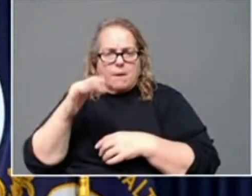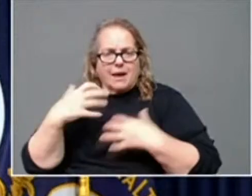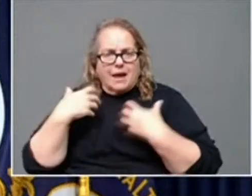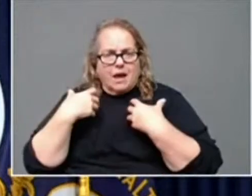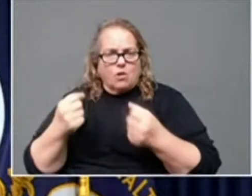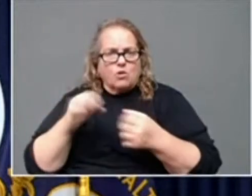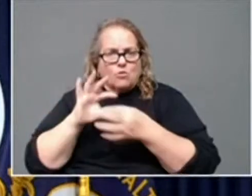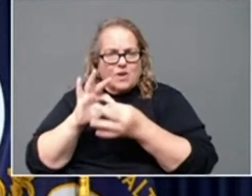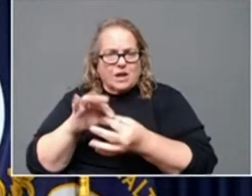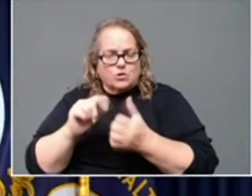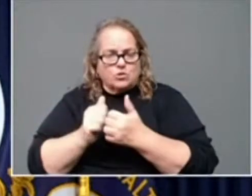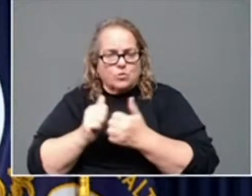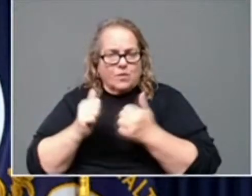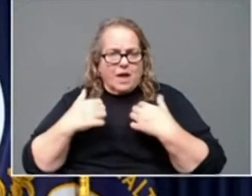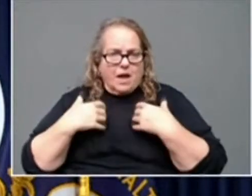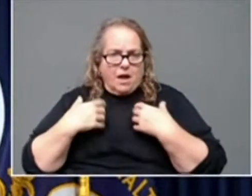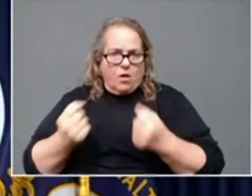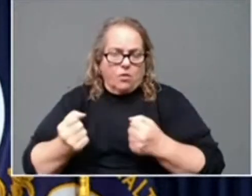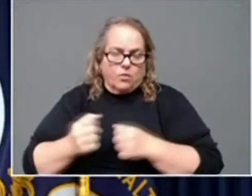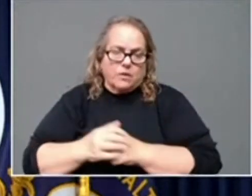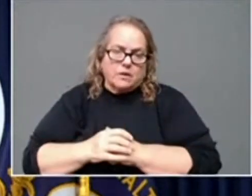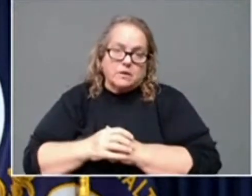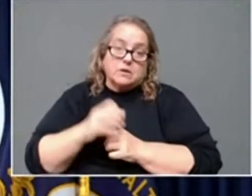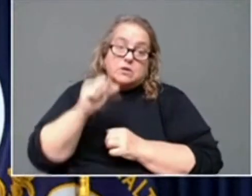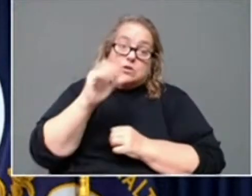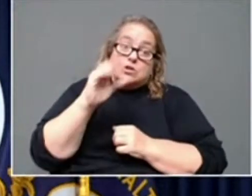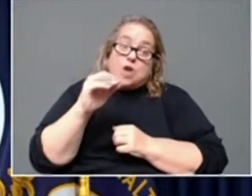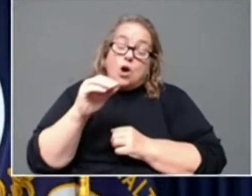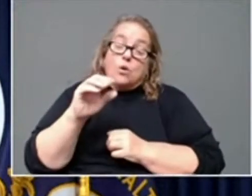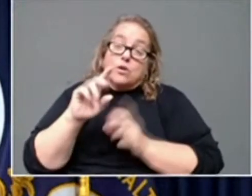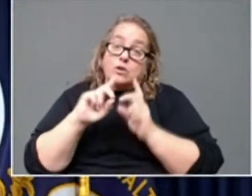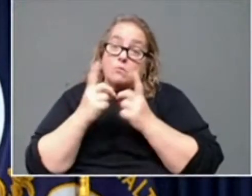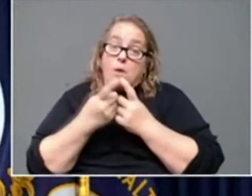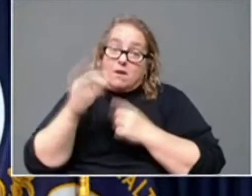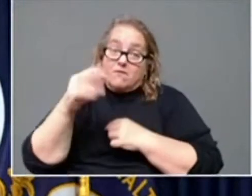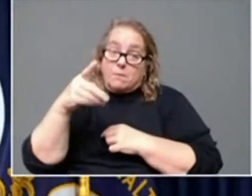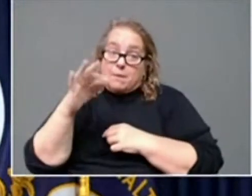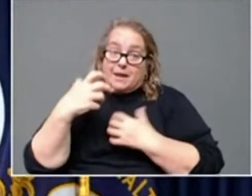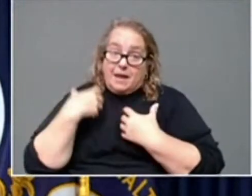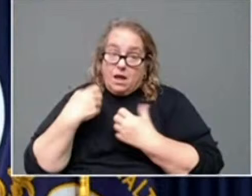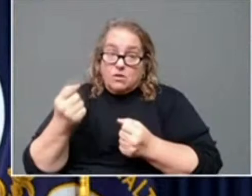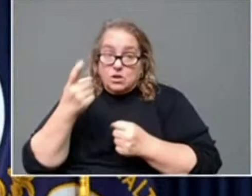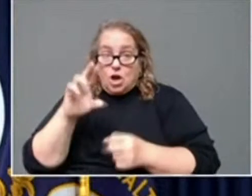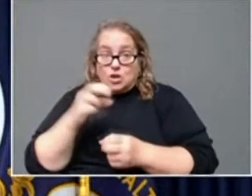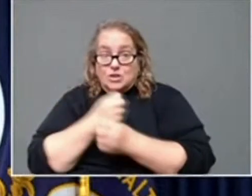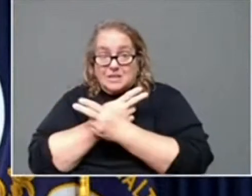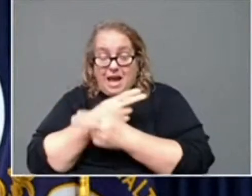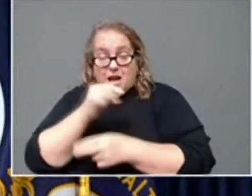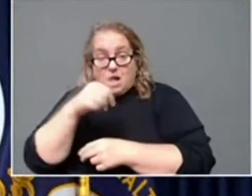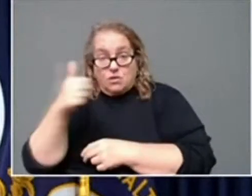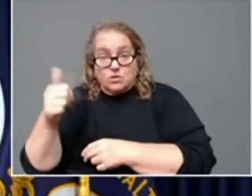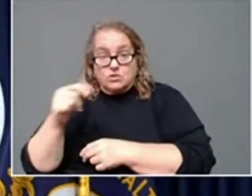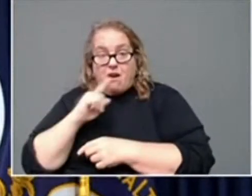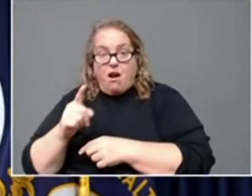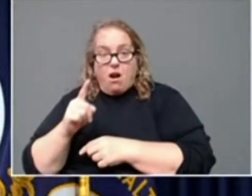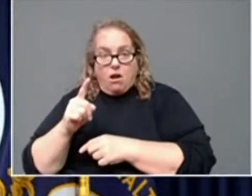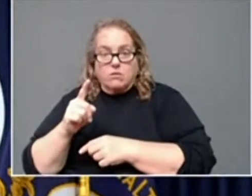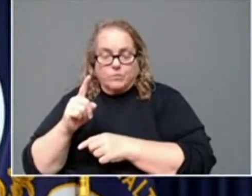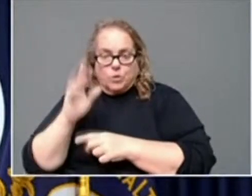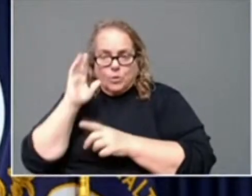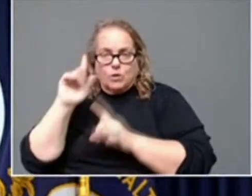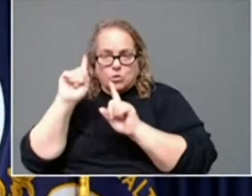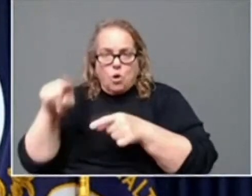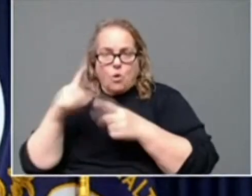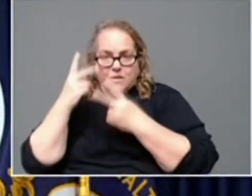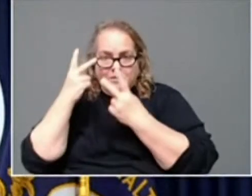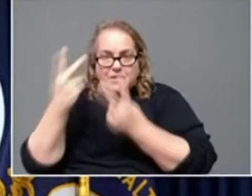health? So the Department of Public Health, Dr. Stack and others are going to visit the